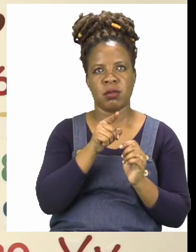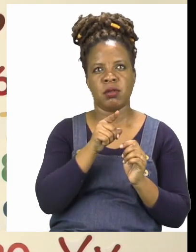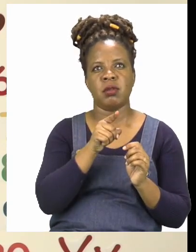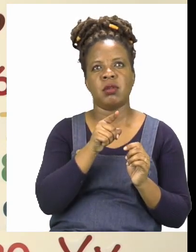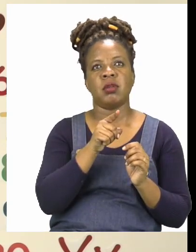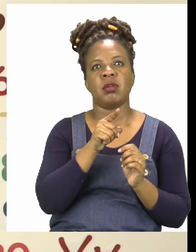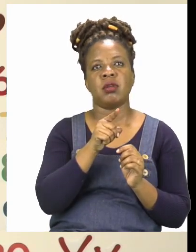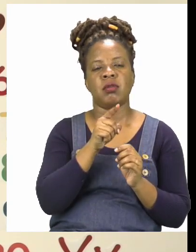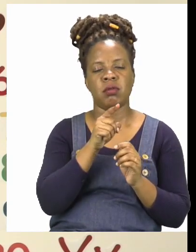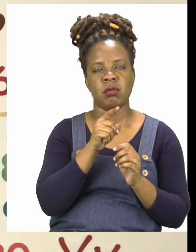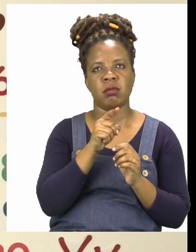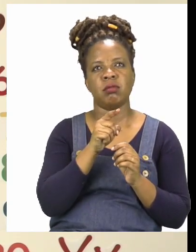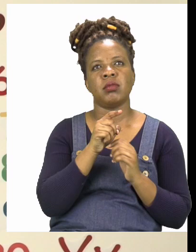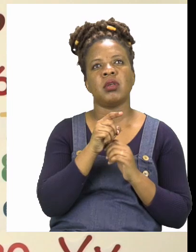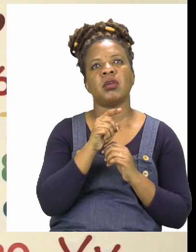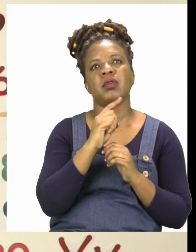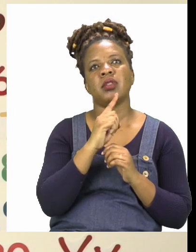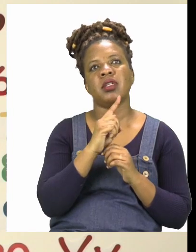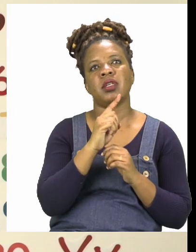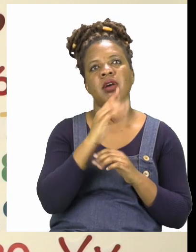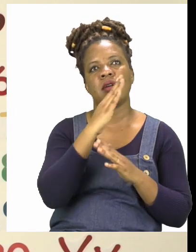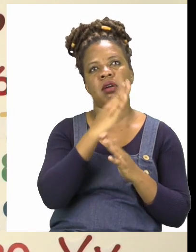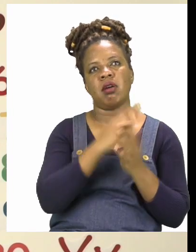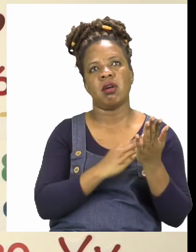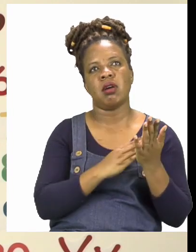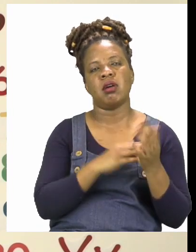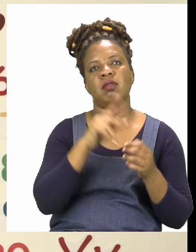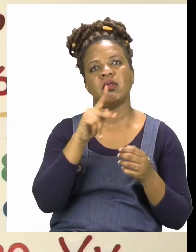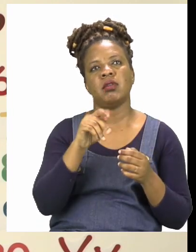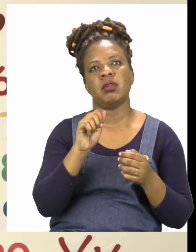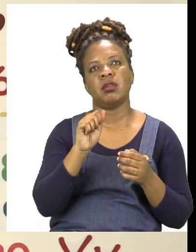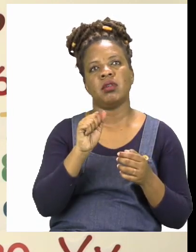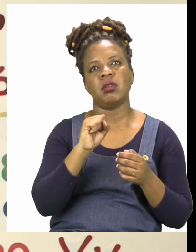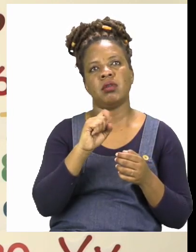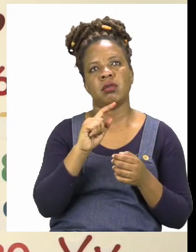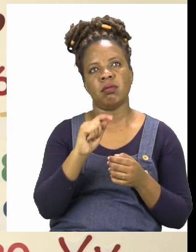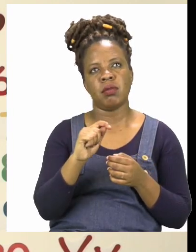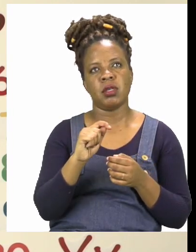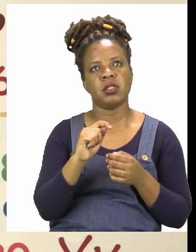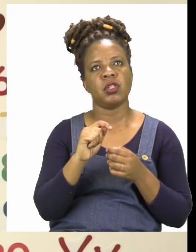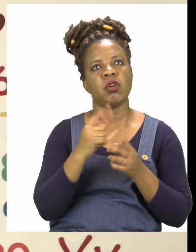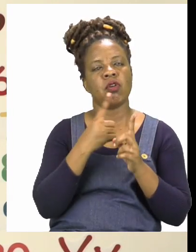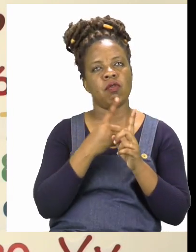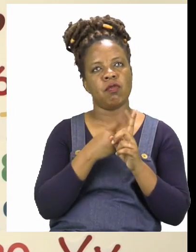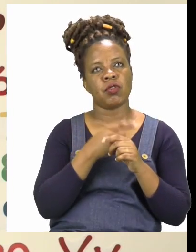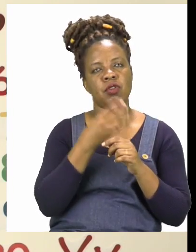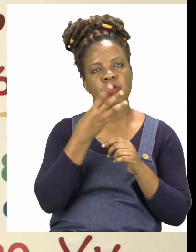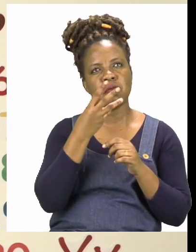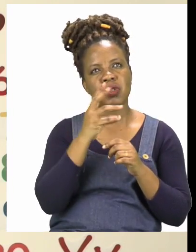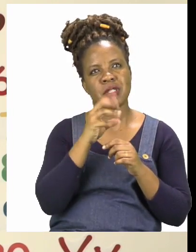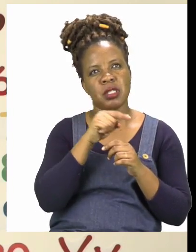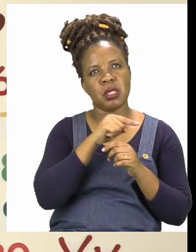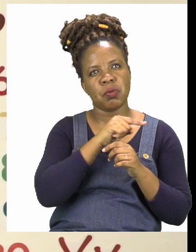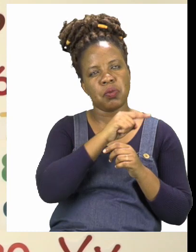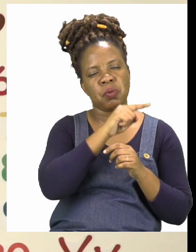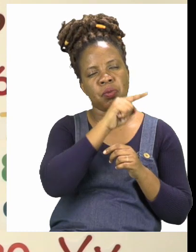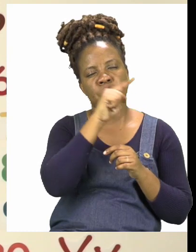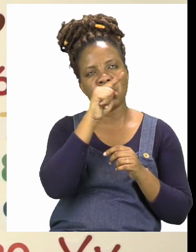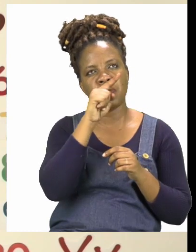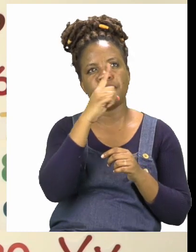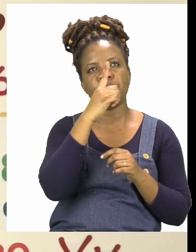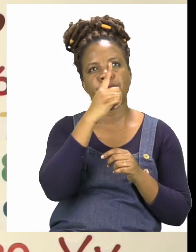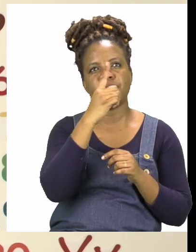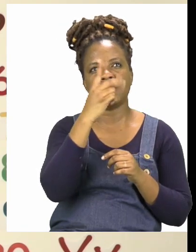it is o'clock. Now, if the minute hand passes 6 and starts going back